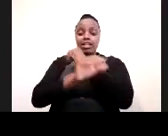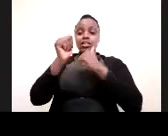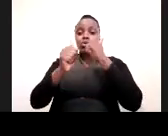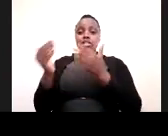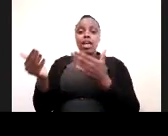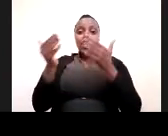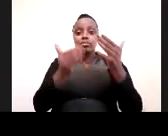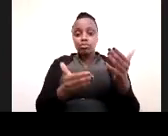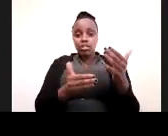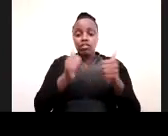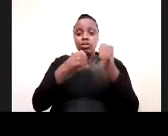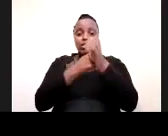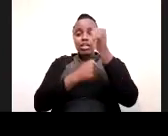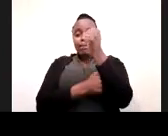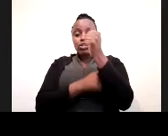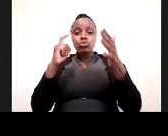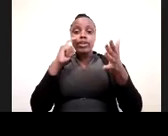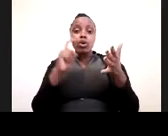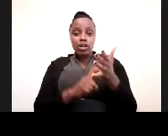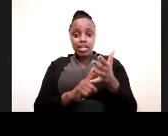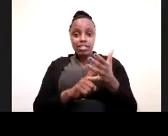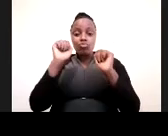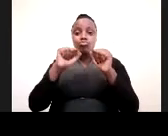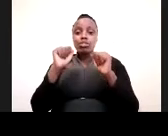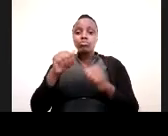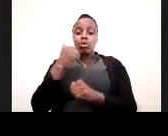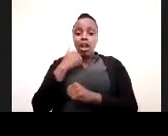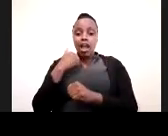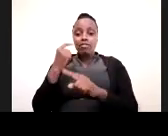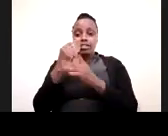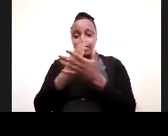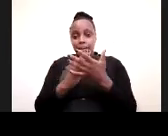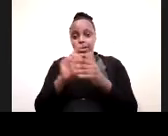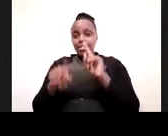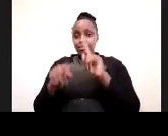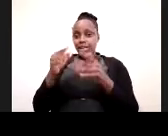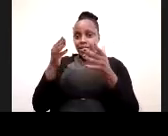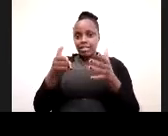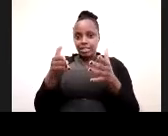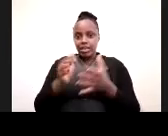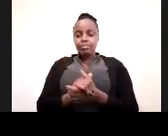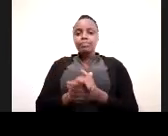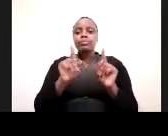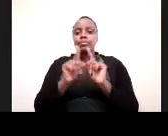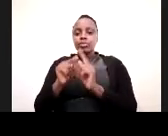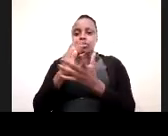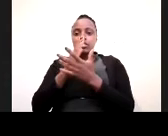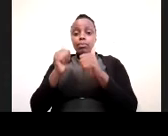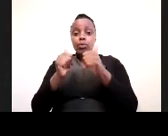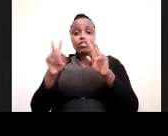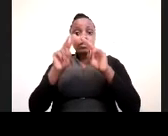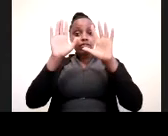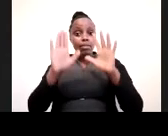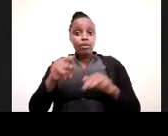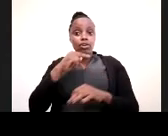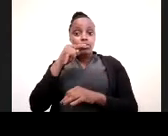EU. So it's important to recognize that there may be some disparities here. And also something really important to mention is